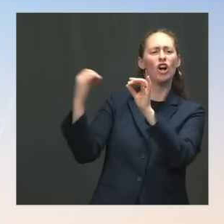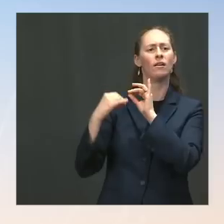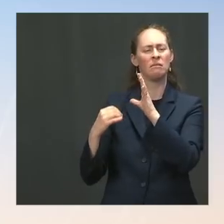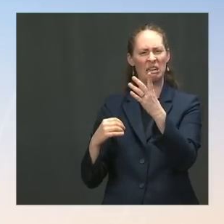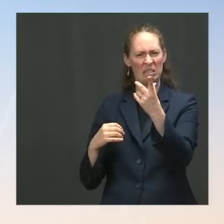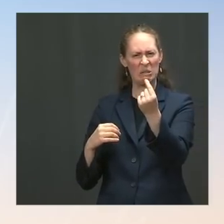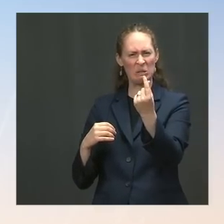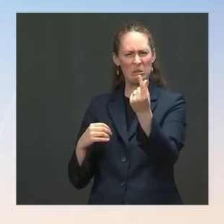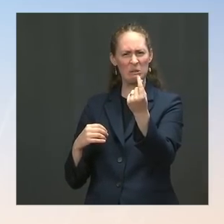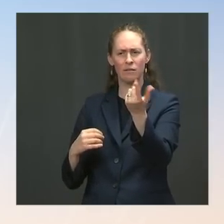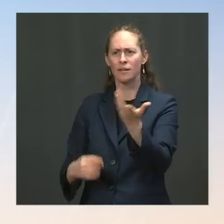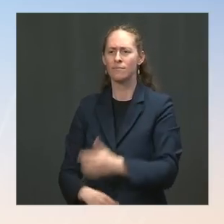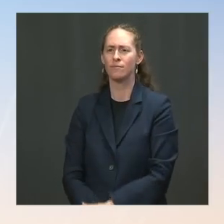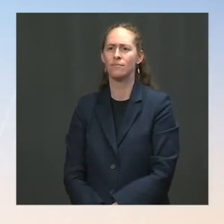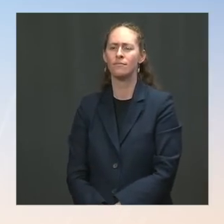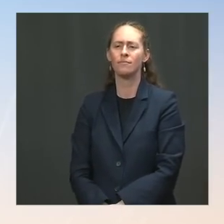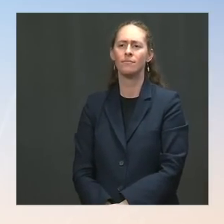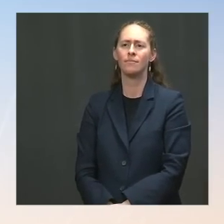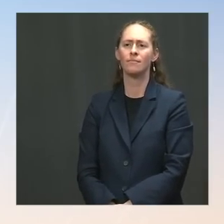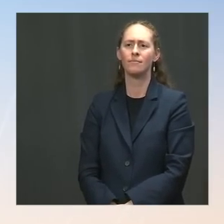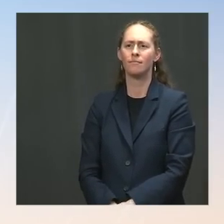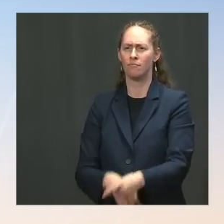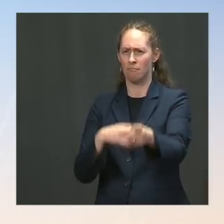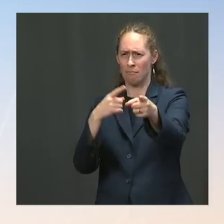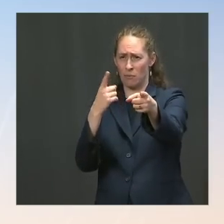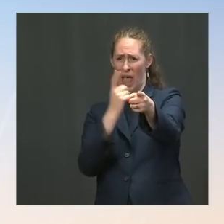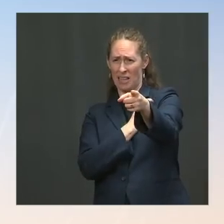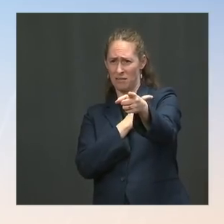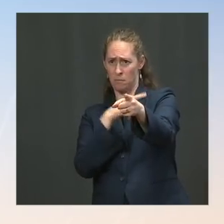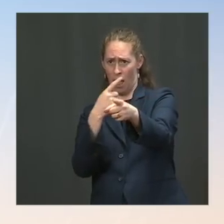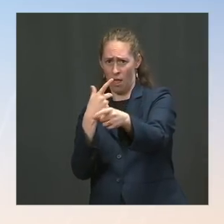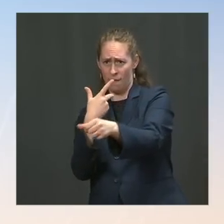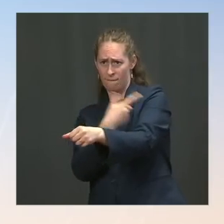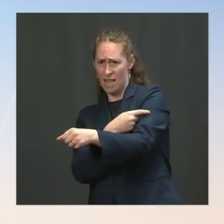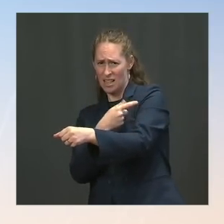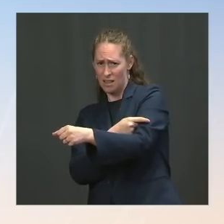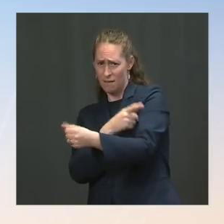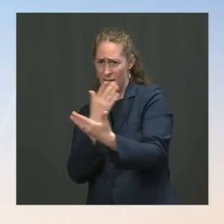mean vaccine verification and how it's approached?